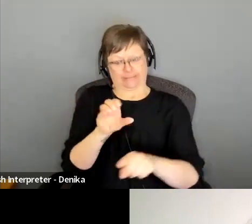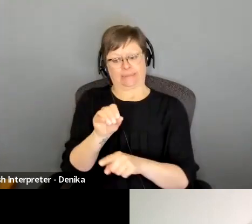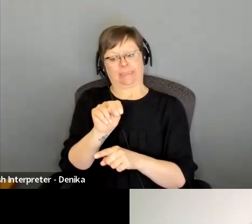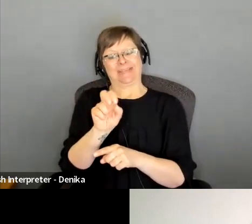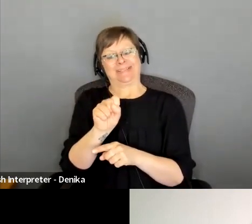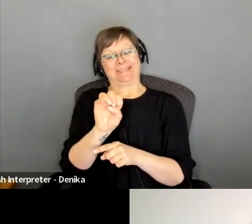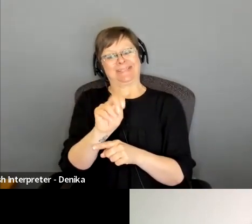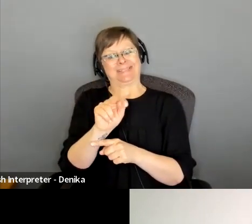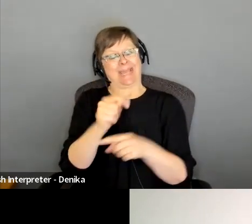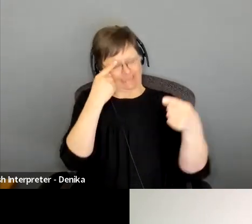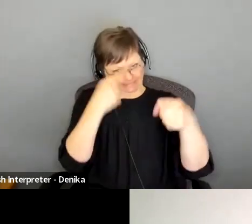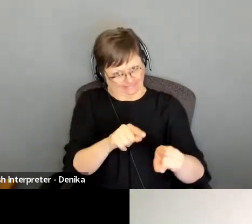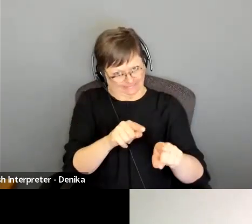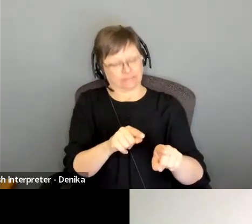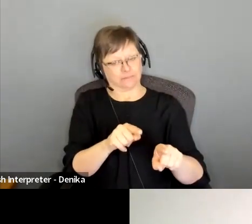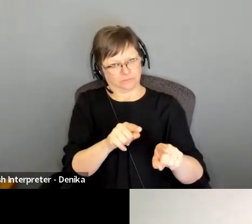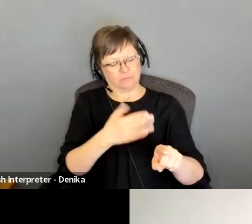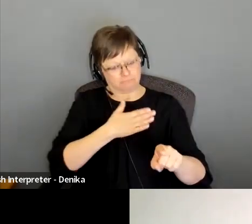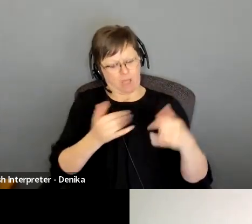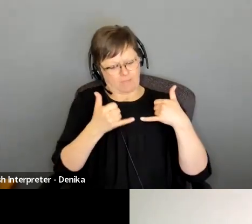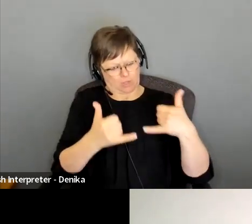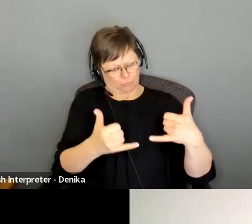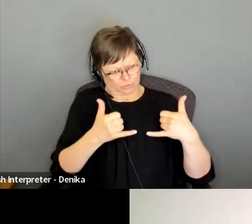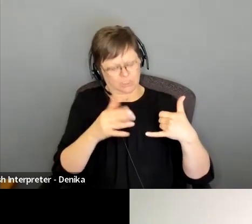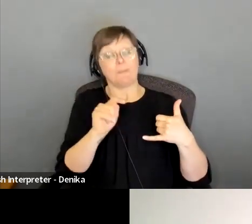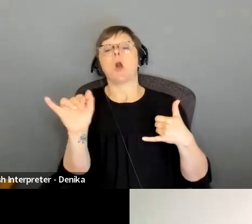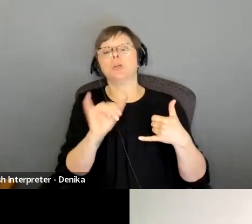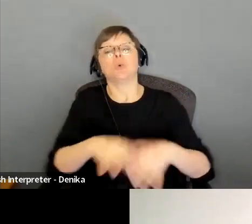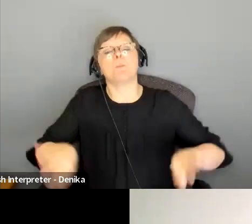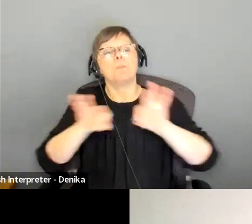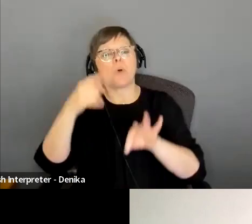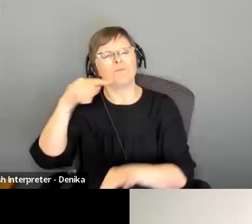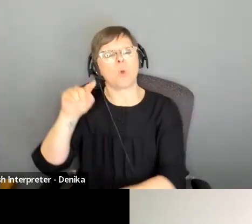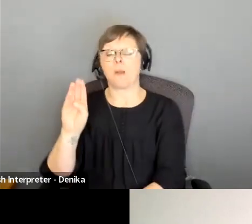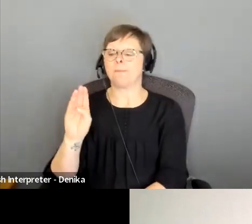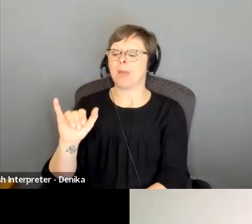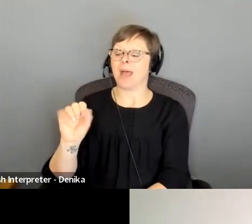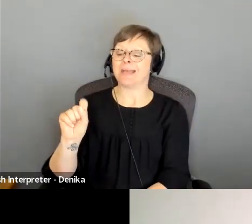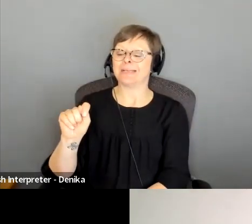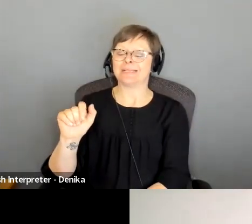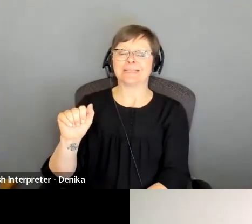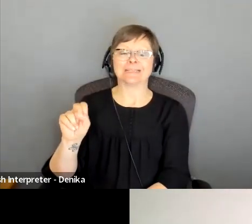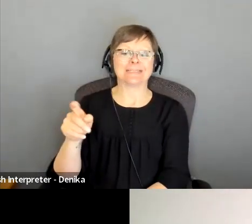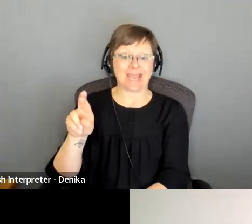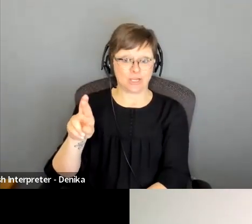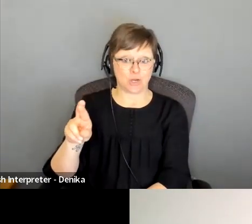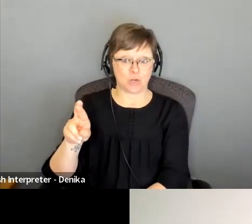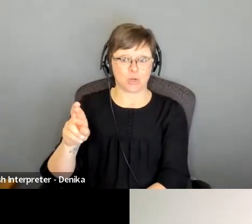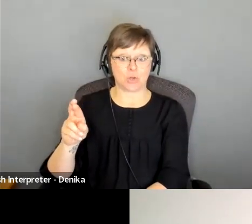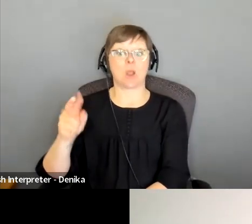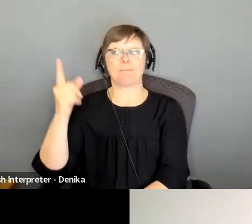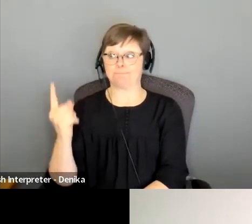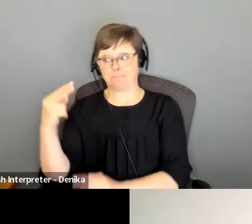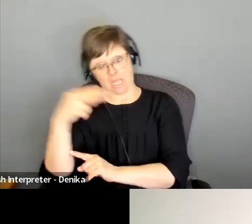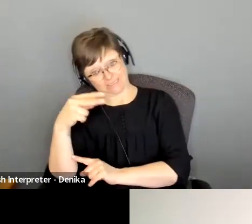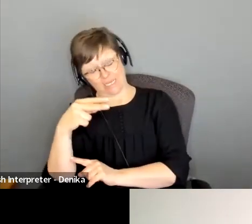boundaries. But this is also very important within bystander intervention work, because if we are looking for instances where we are seeing